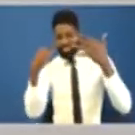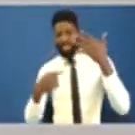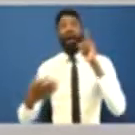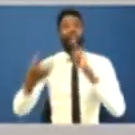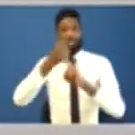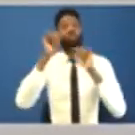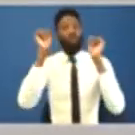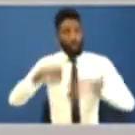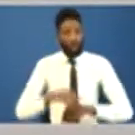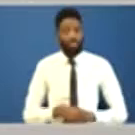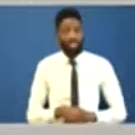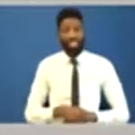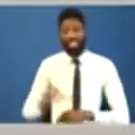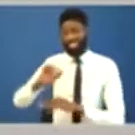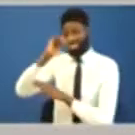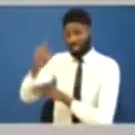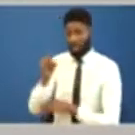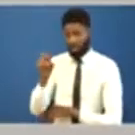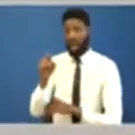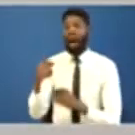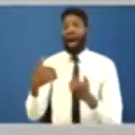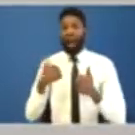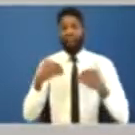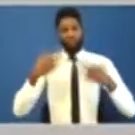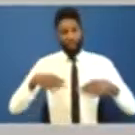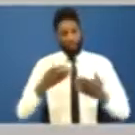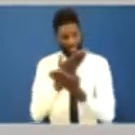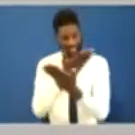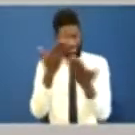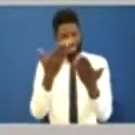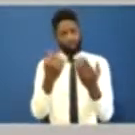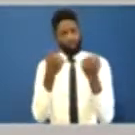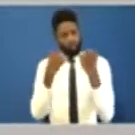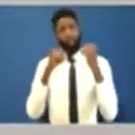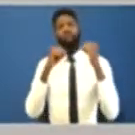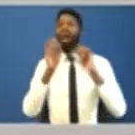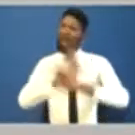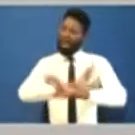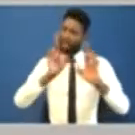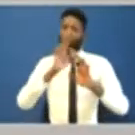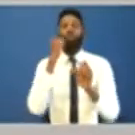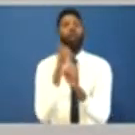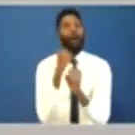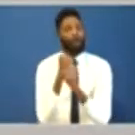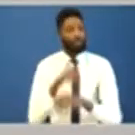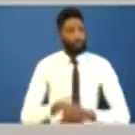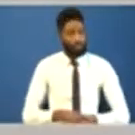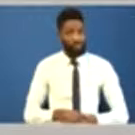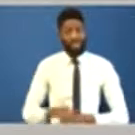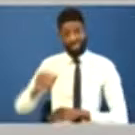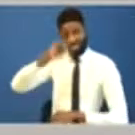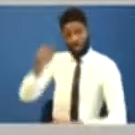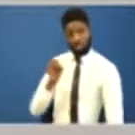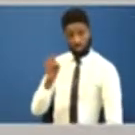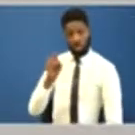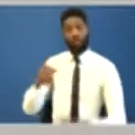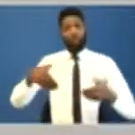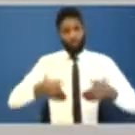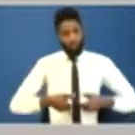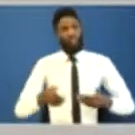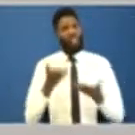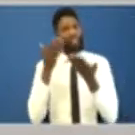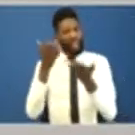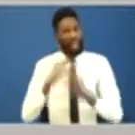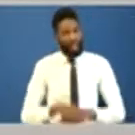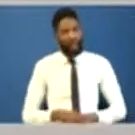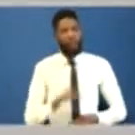that has a vibrant people who are willing to work a city that has young youth young men and